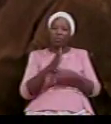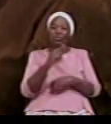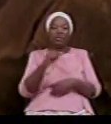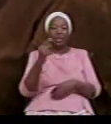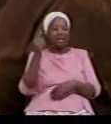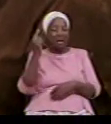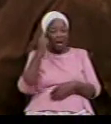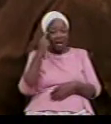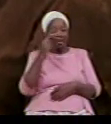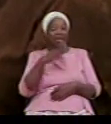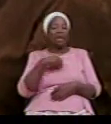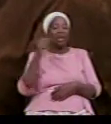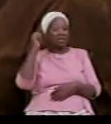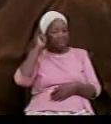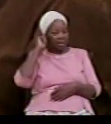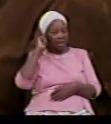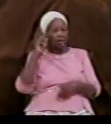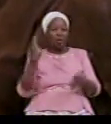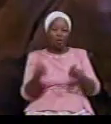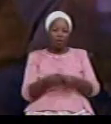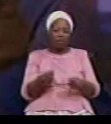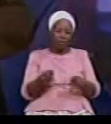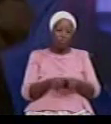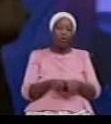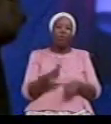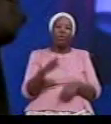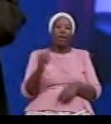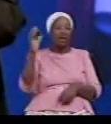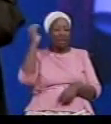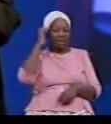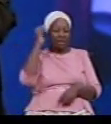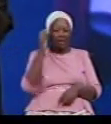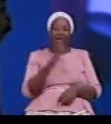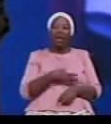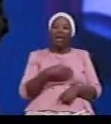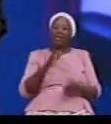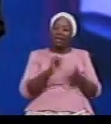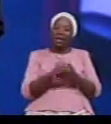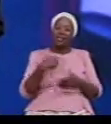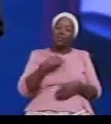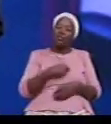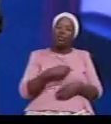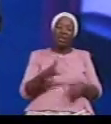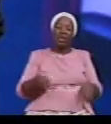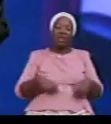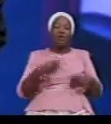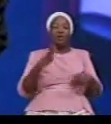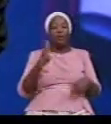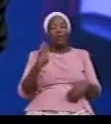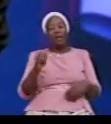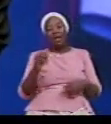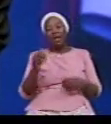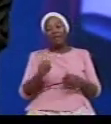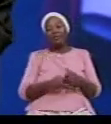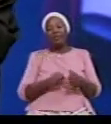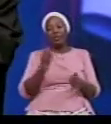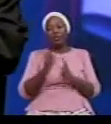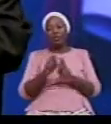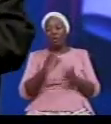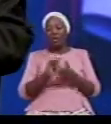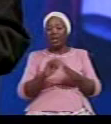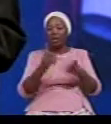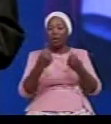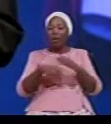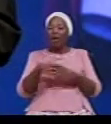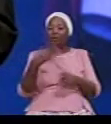reading, and goes through the ear by hearing. That we live by every word that proceedeth out of